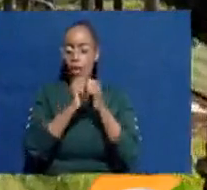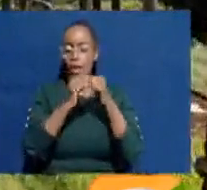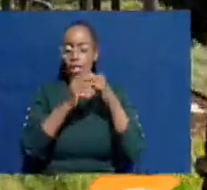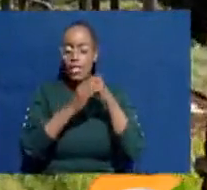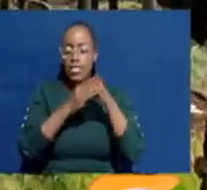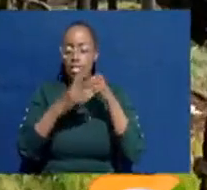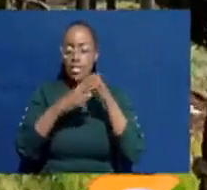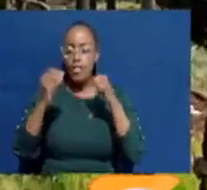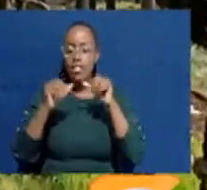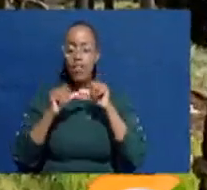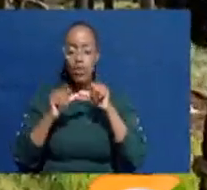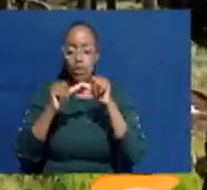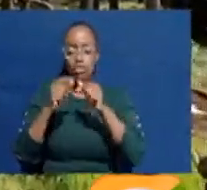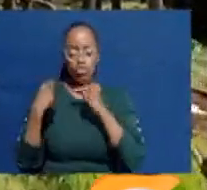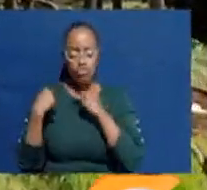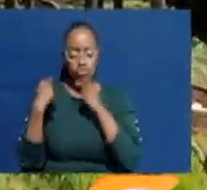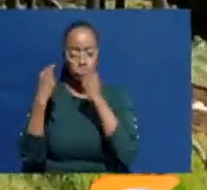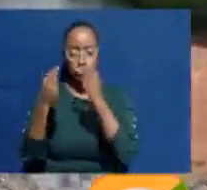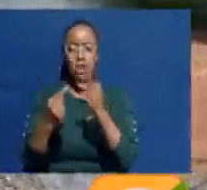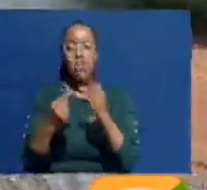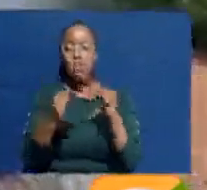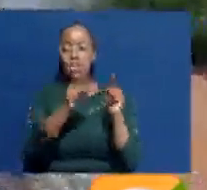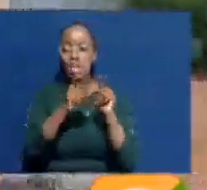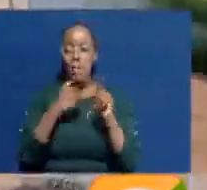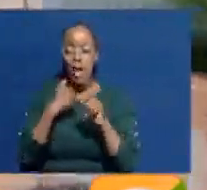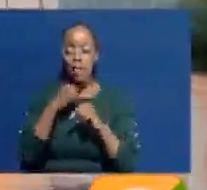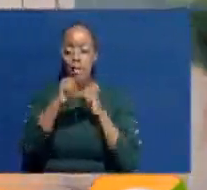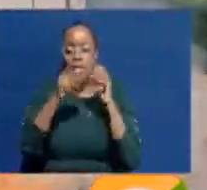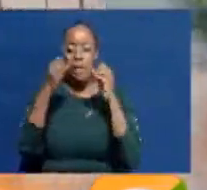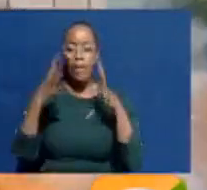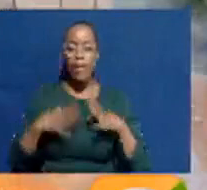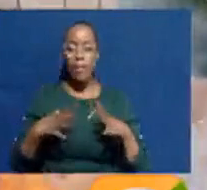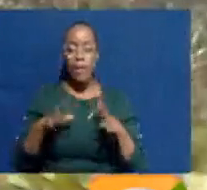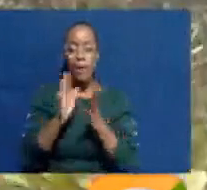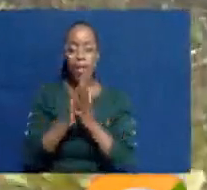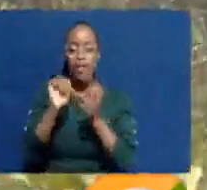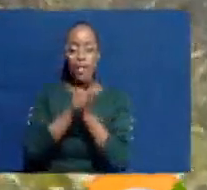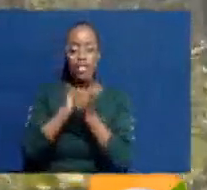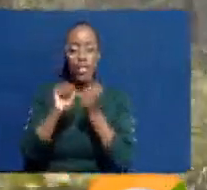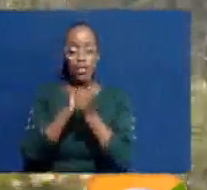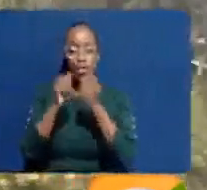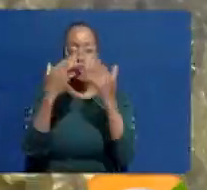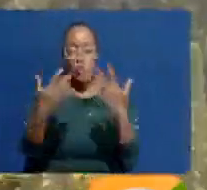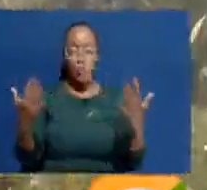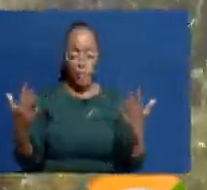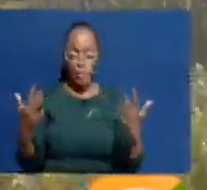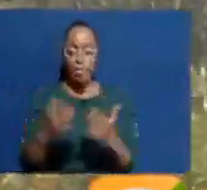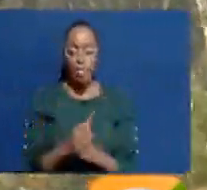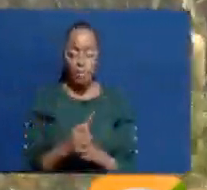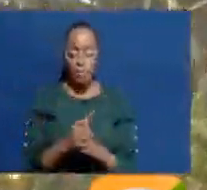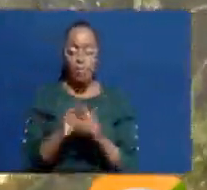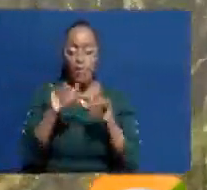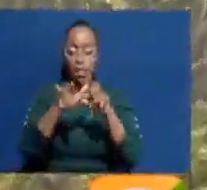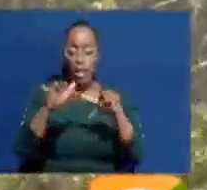has persisted ever since, claiming countless lives and destruction of property. The